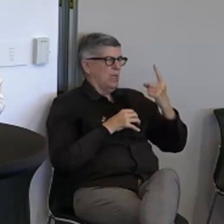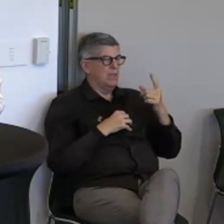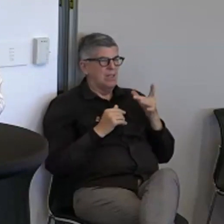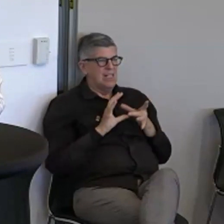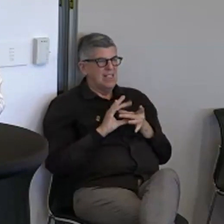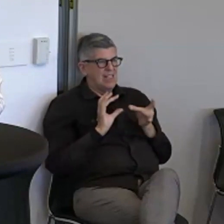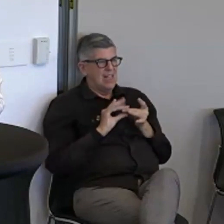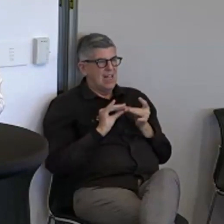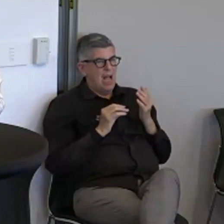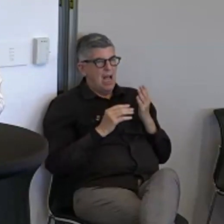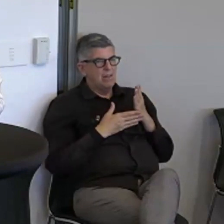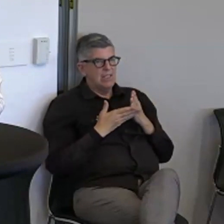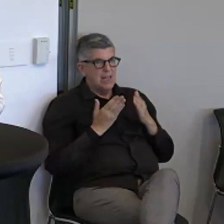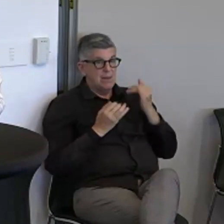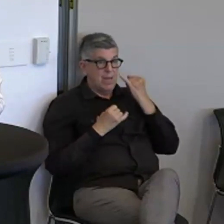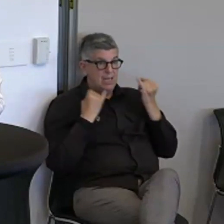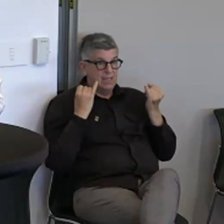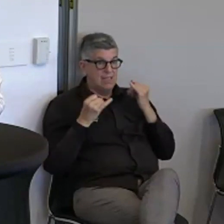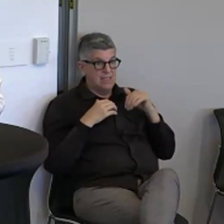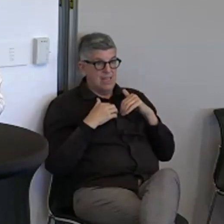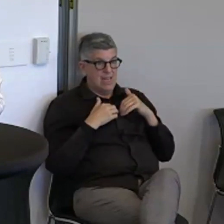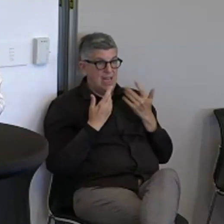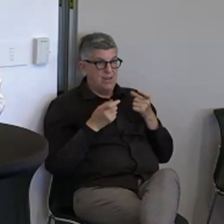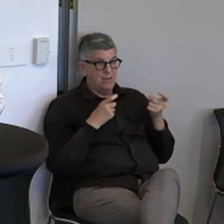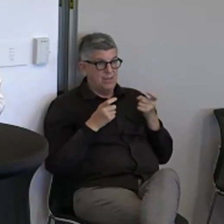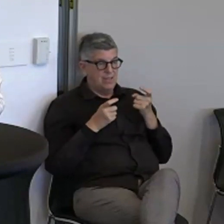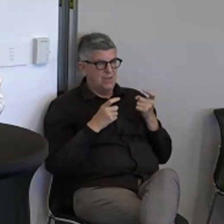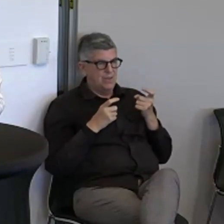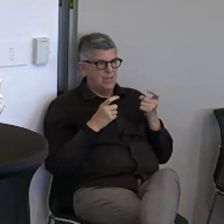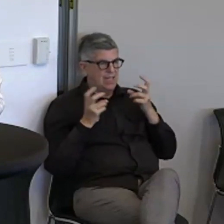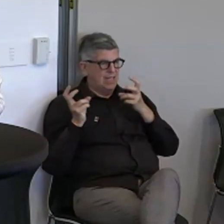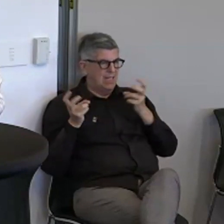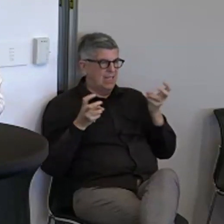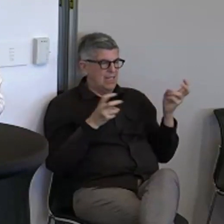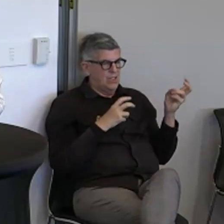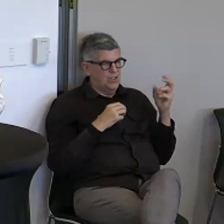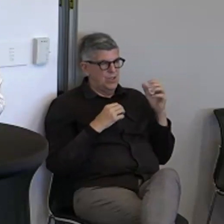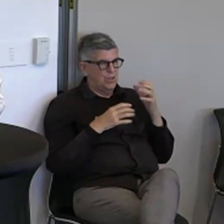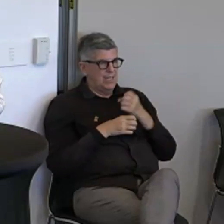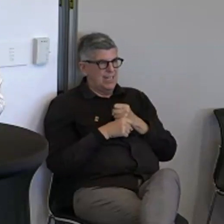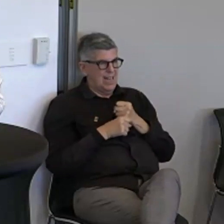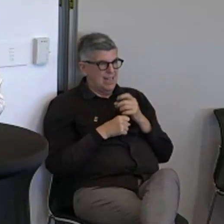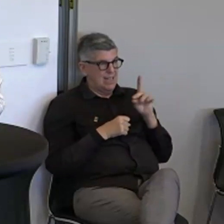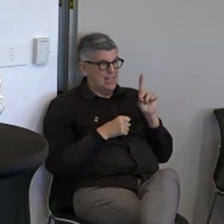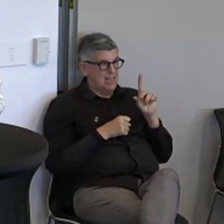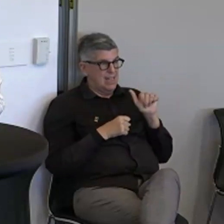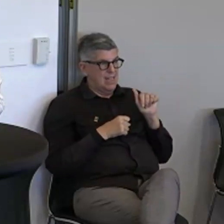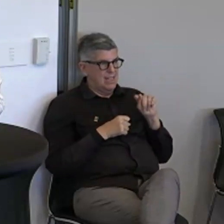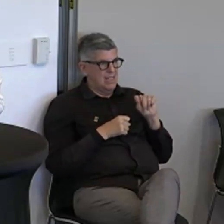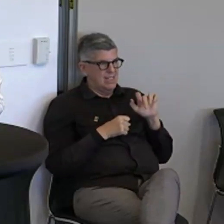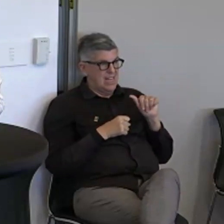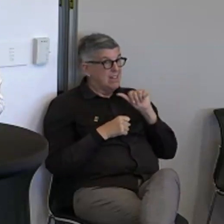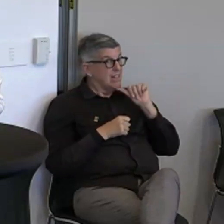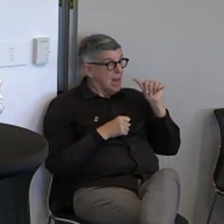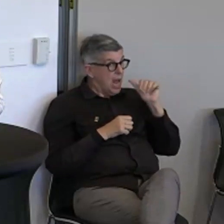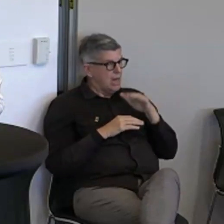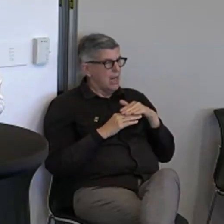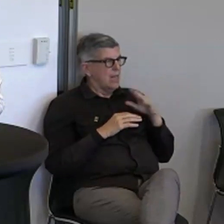think I have some ideas on how to address the issue you talked about of getting to the data that's not going to be on the map. We can talk about that